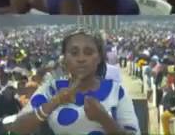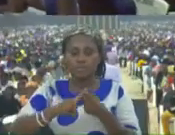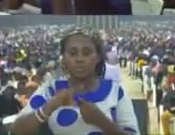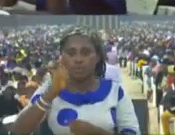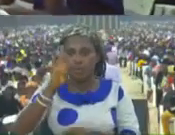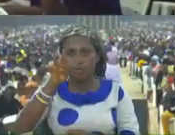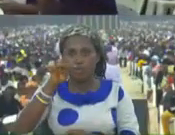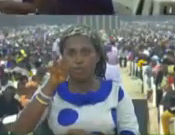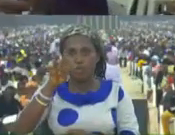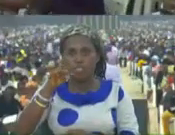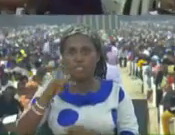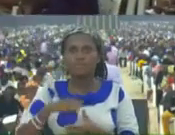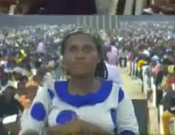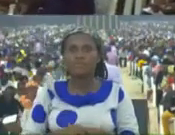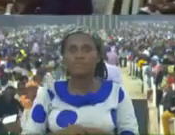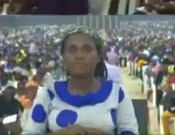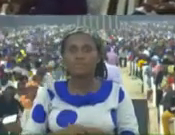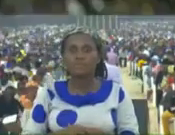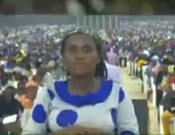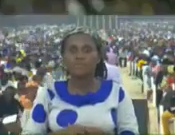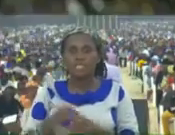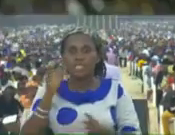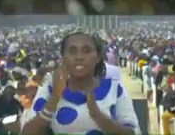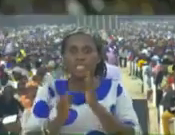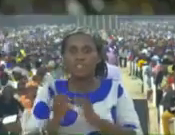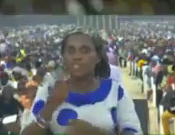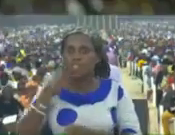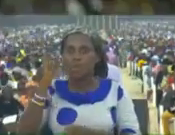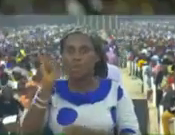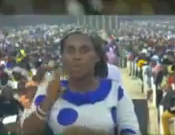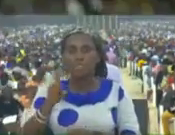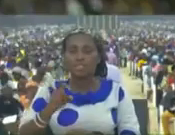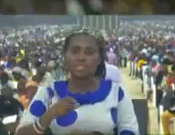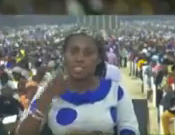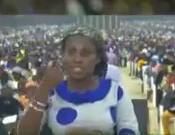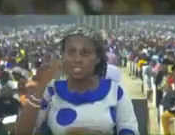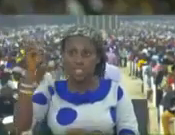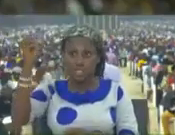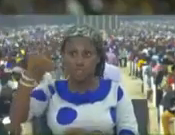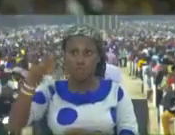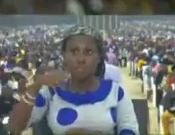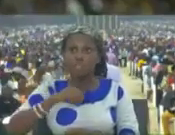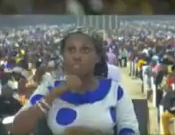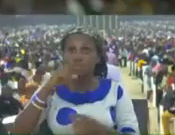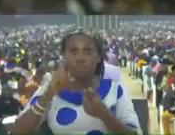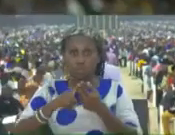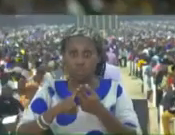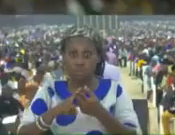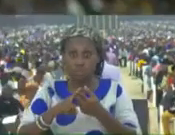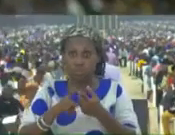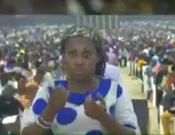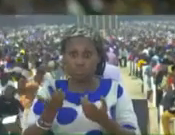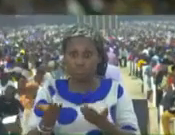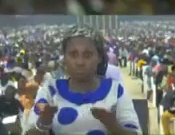verse 12 to 14, if he commands the sun not to set, It will not set.